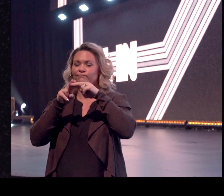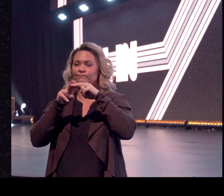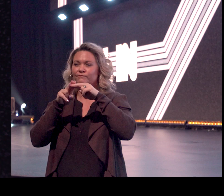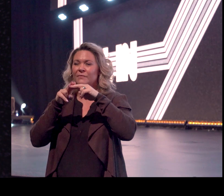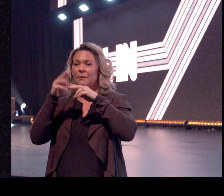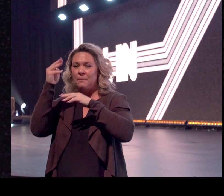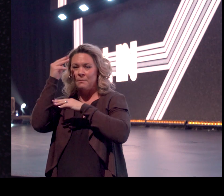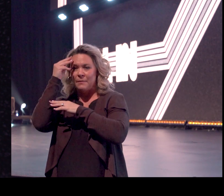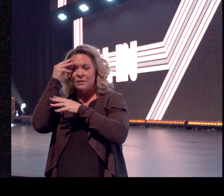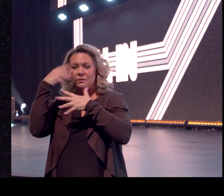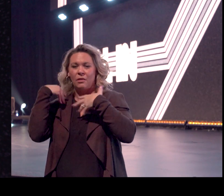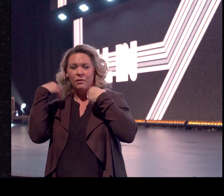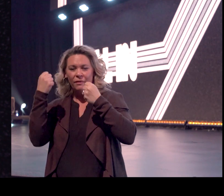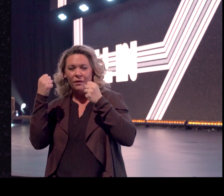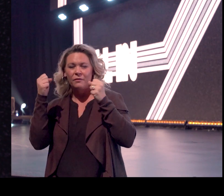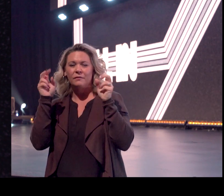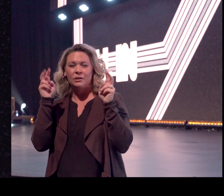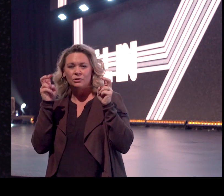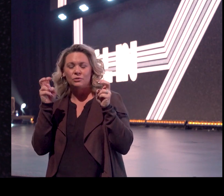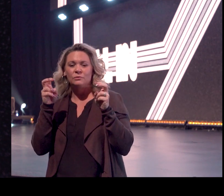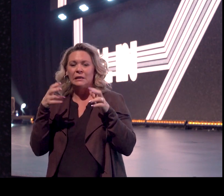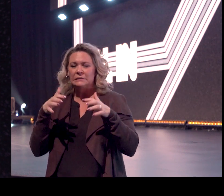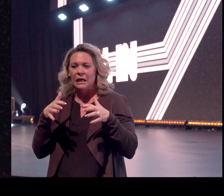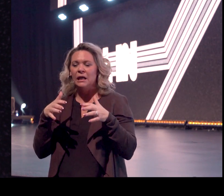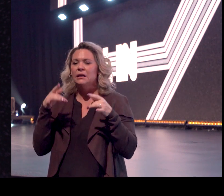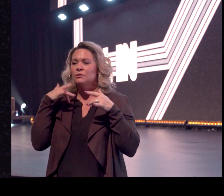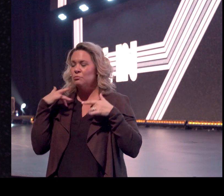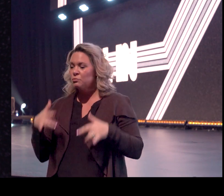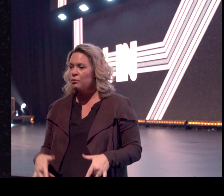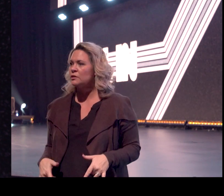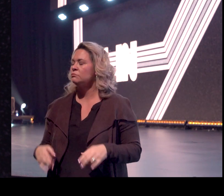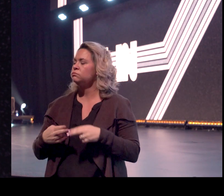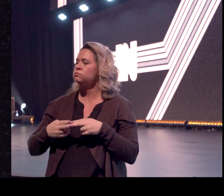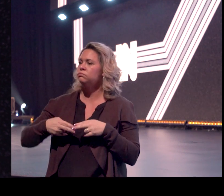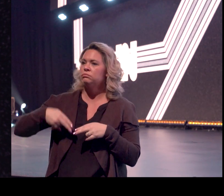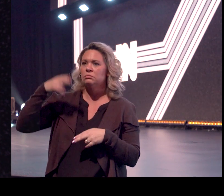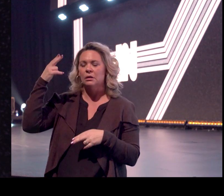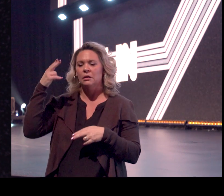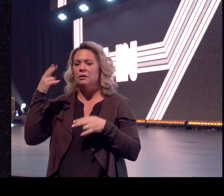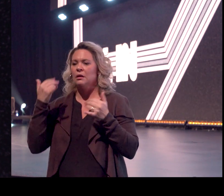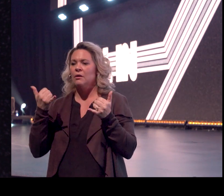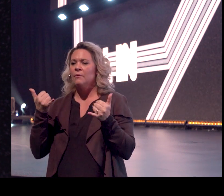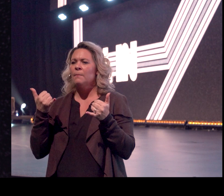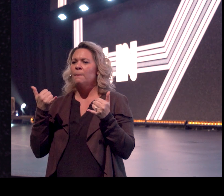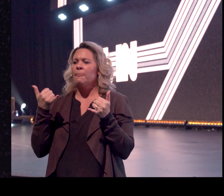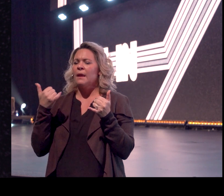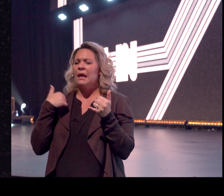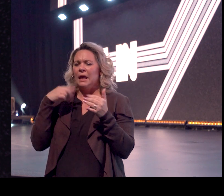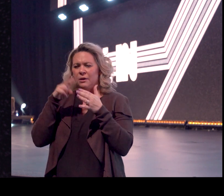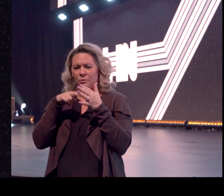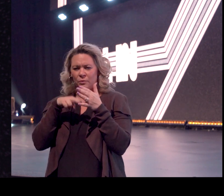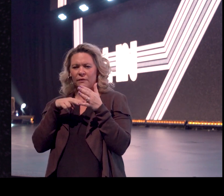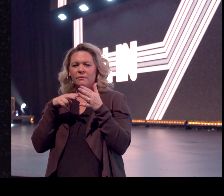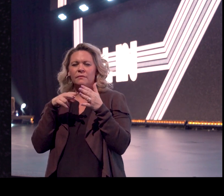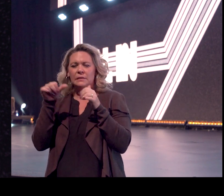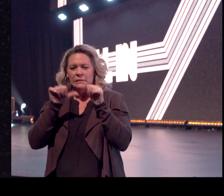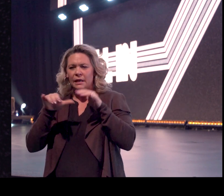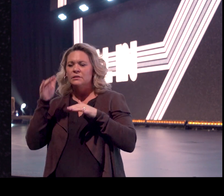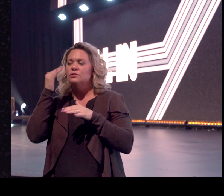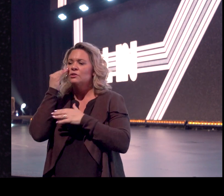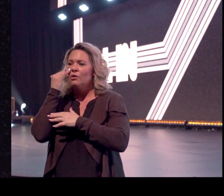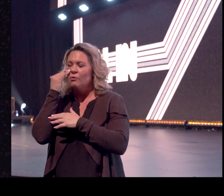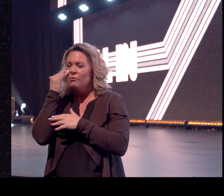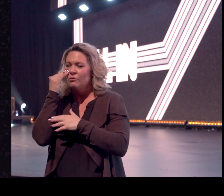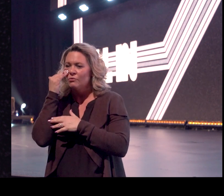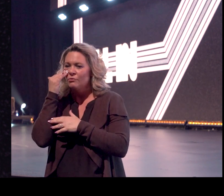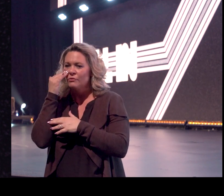of mental health issues. Anxiety and depression are all-time highs. I'm not a trained psychologist, but I can read the